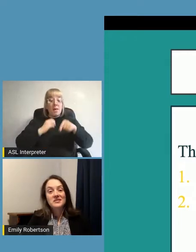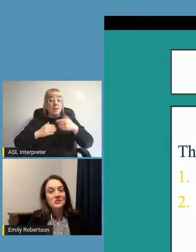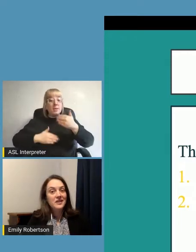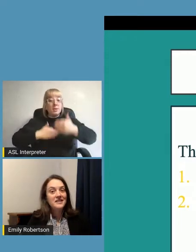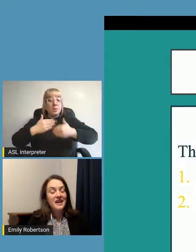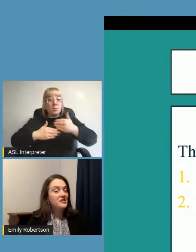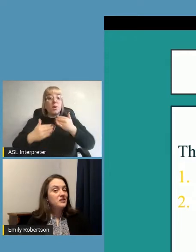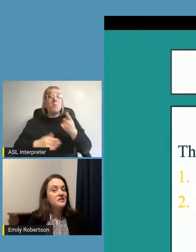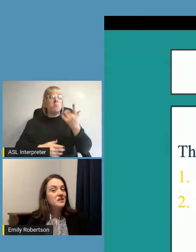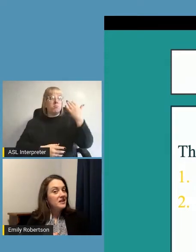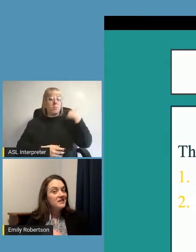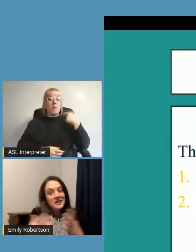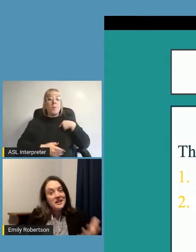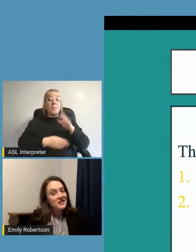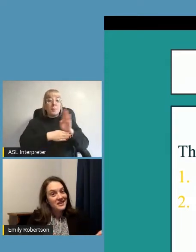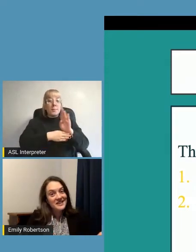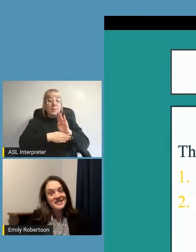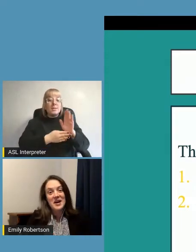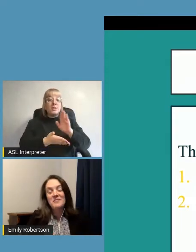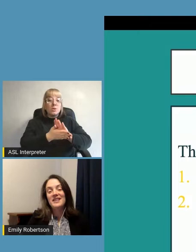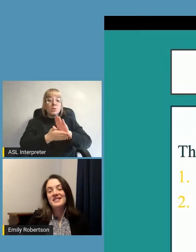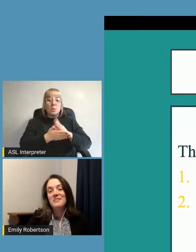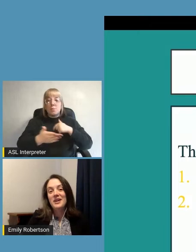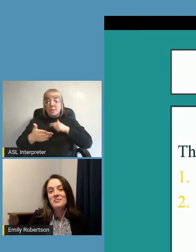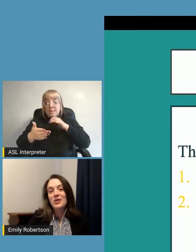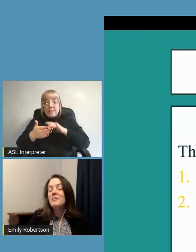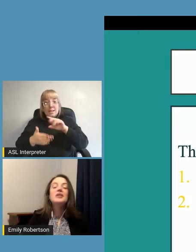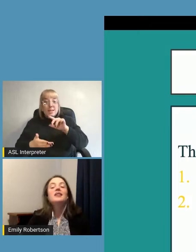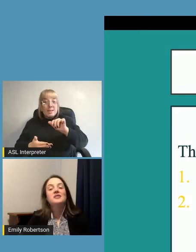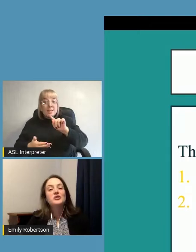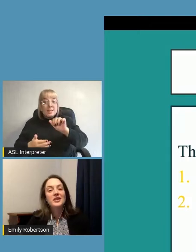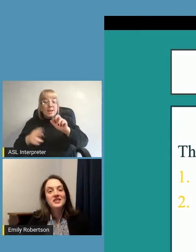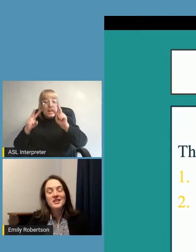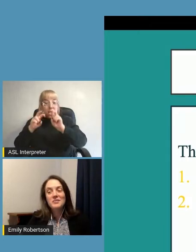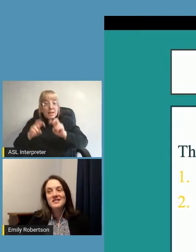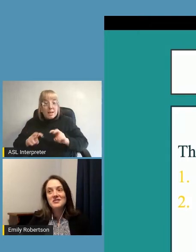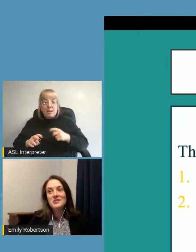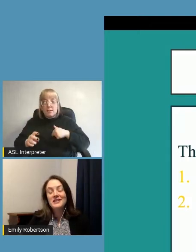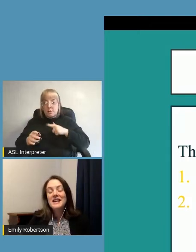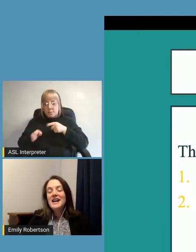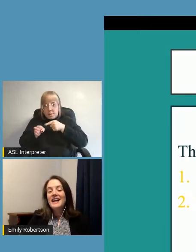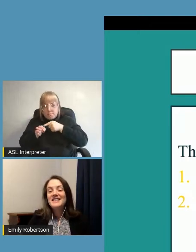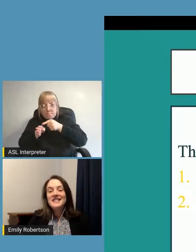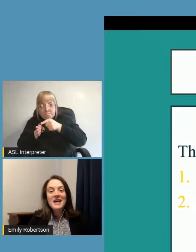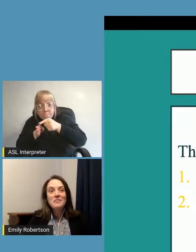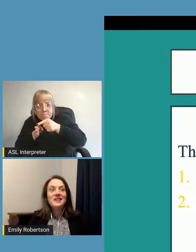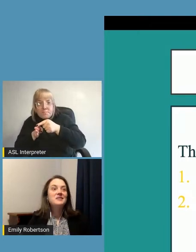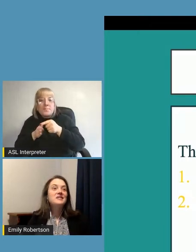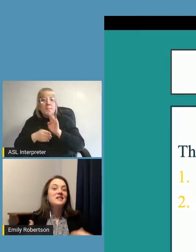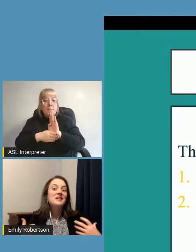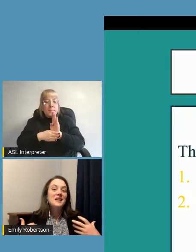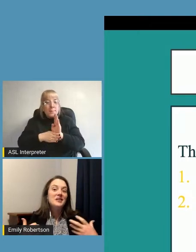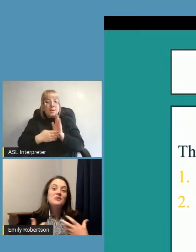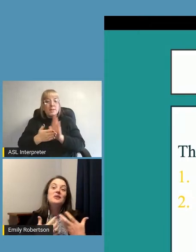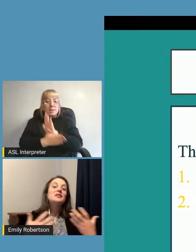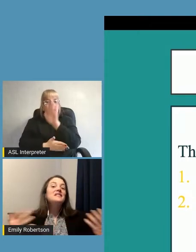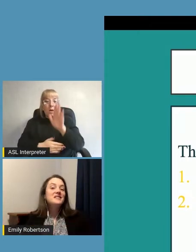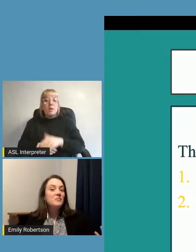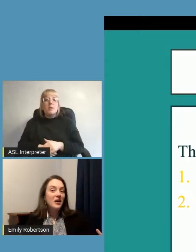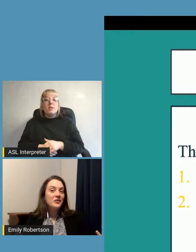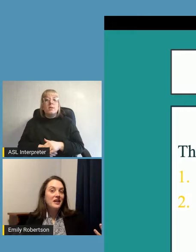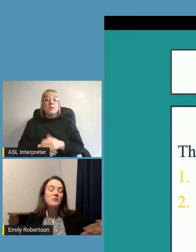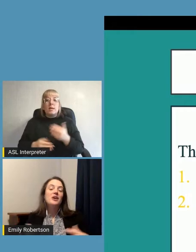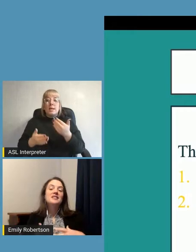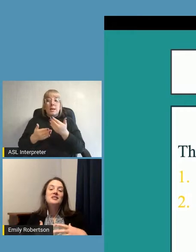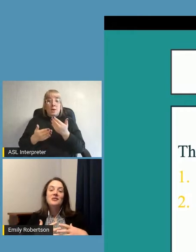in business school. I actually studied data analytics as my primary concentration in business school. I did that because it was the thing that I knew the